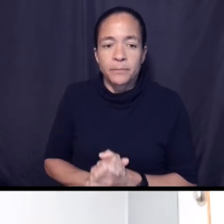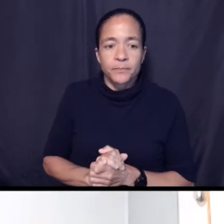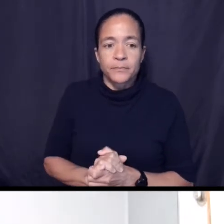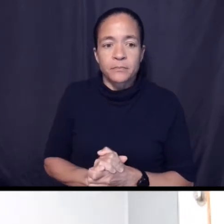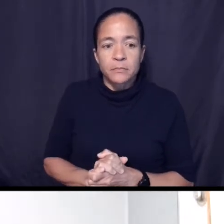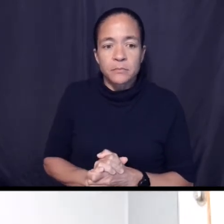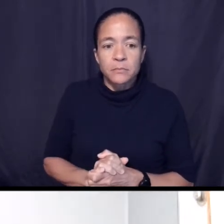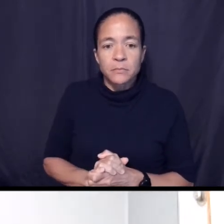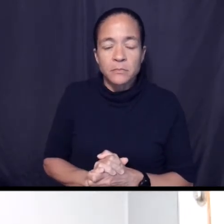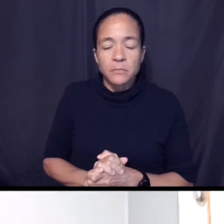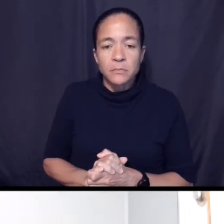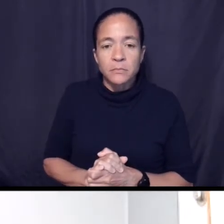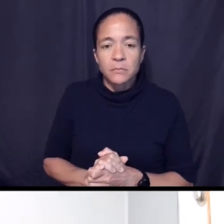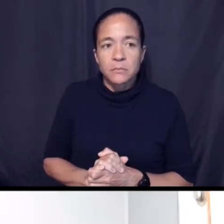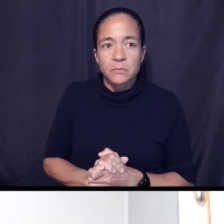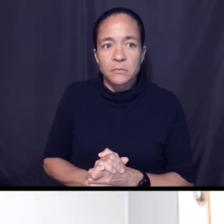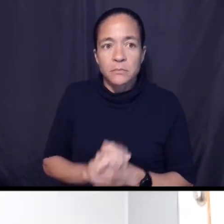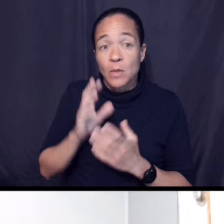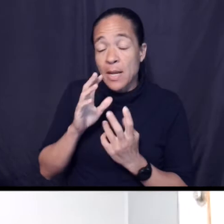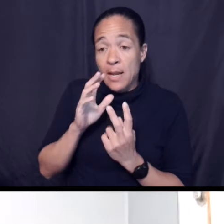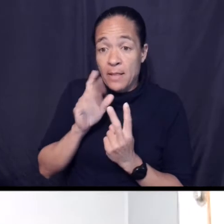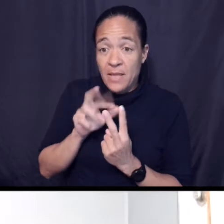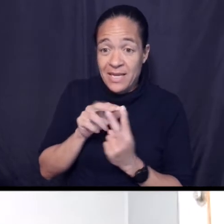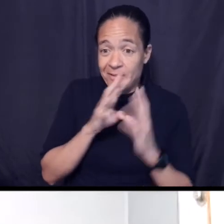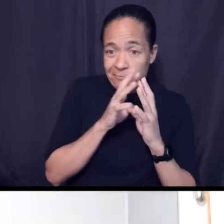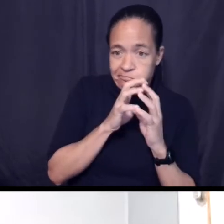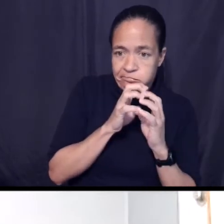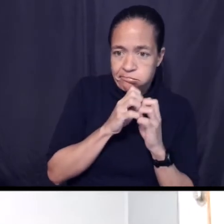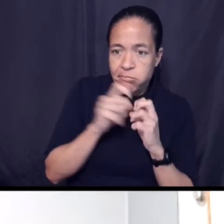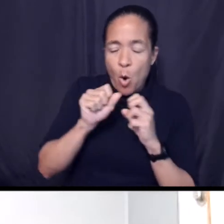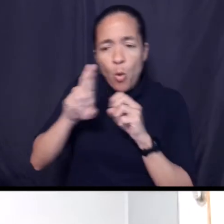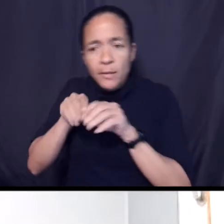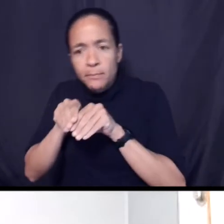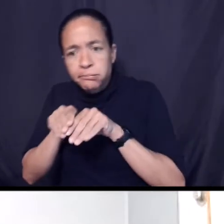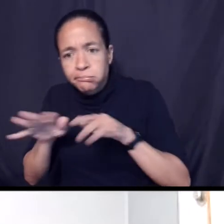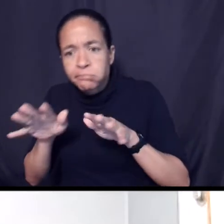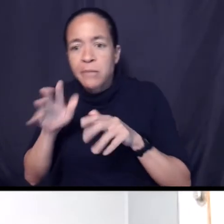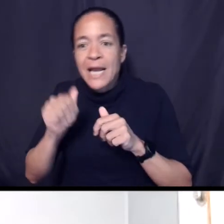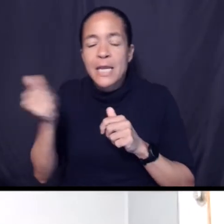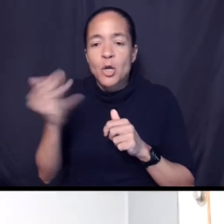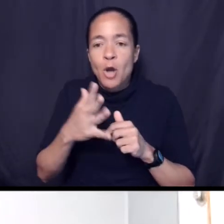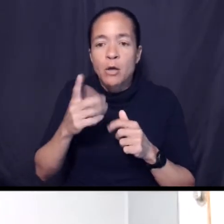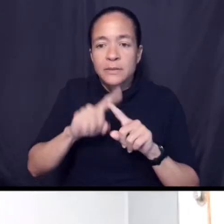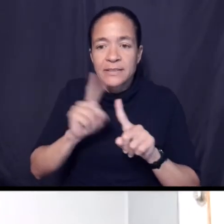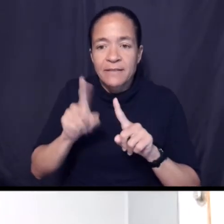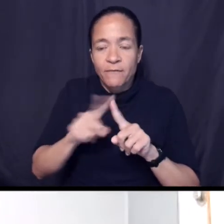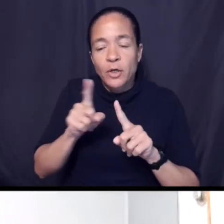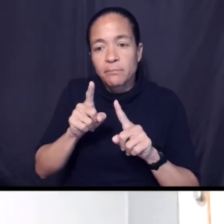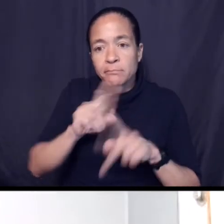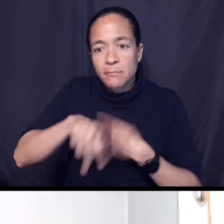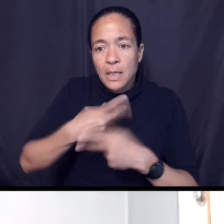structure. Because of either of these changes, congenital CMV infection can cause issues such